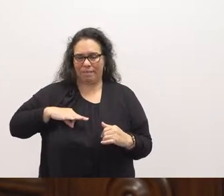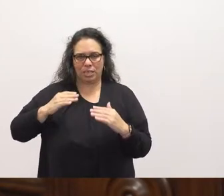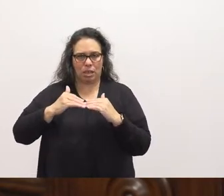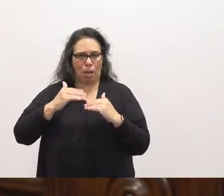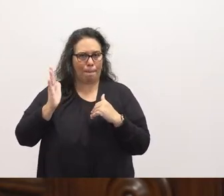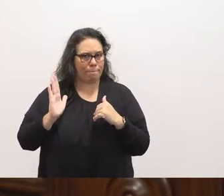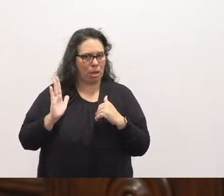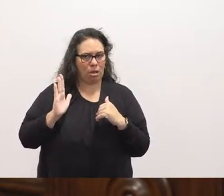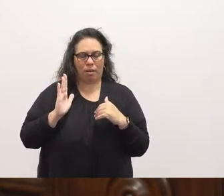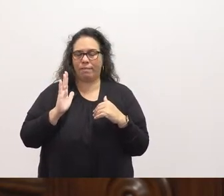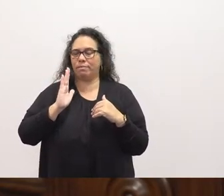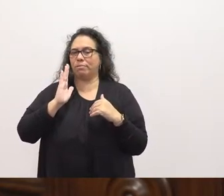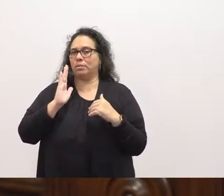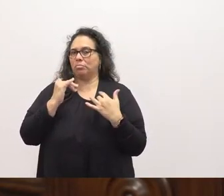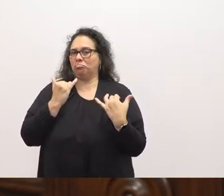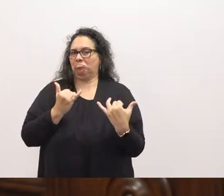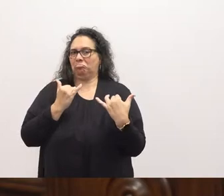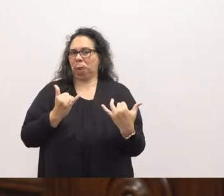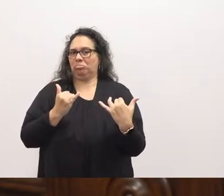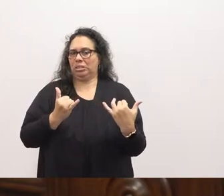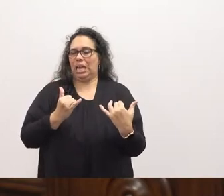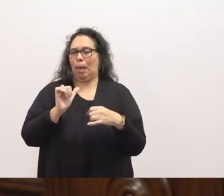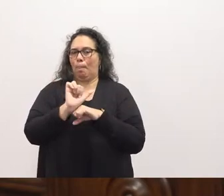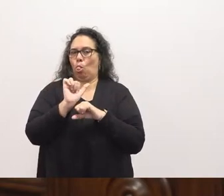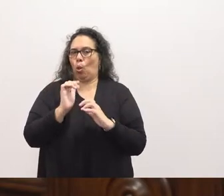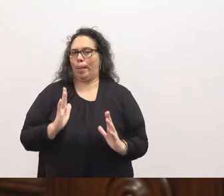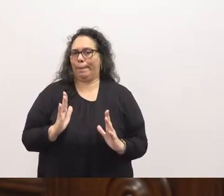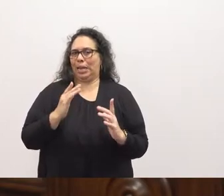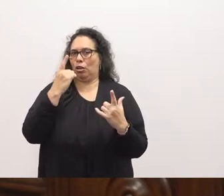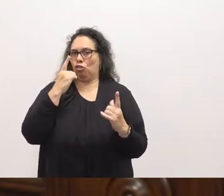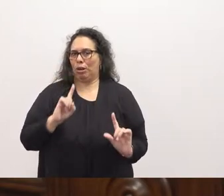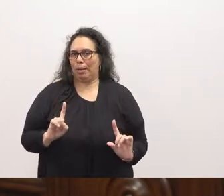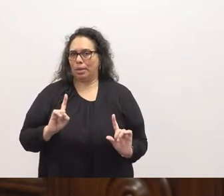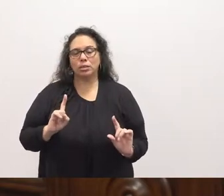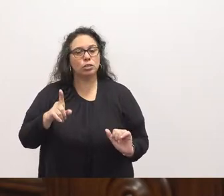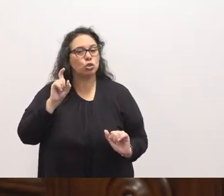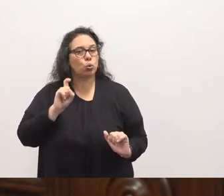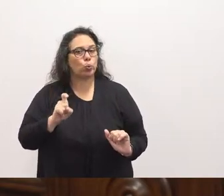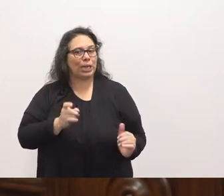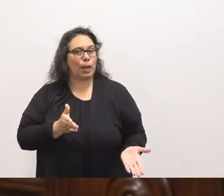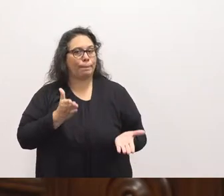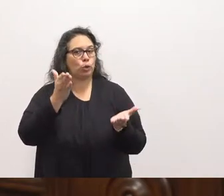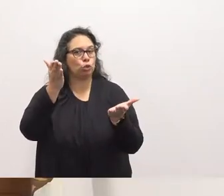existing employment agreement. So we need a motion.